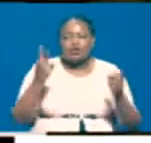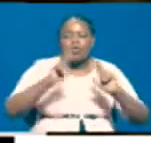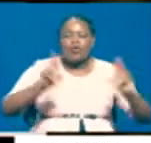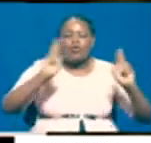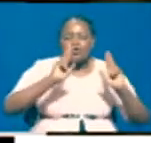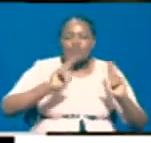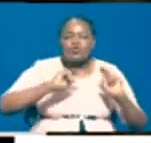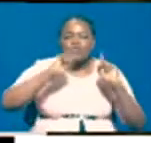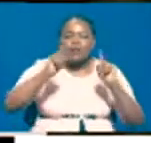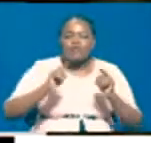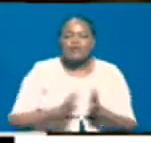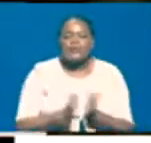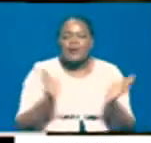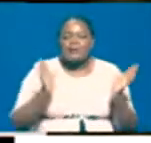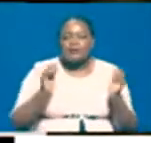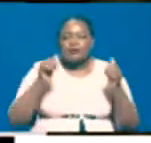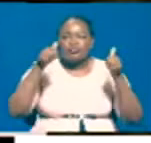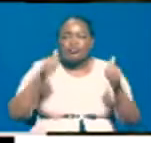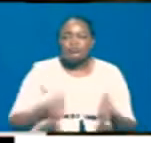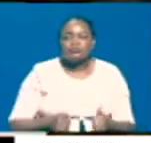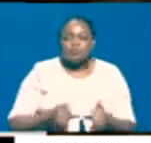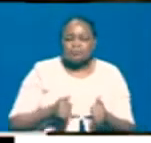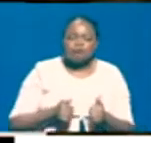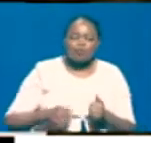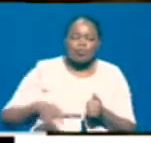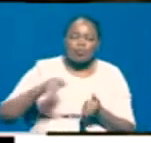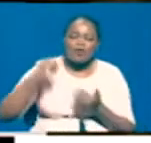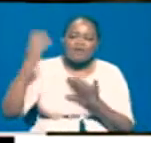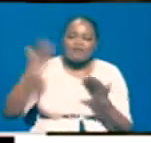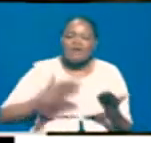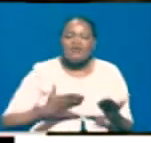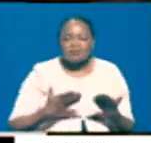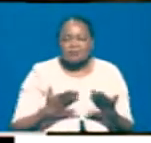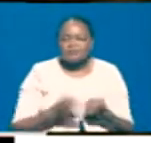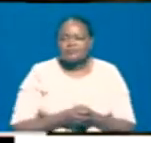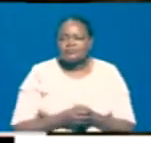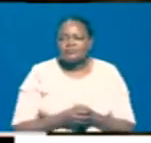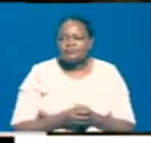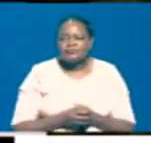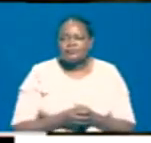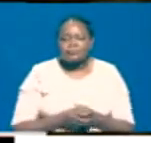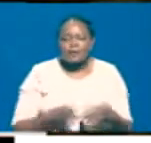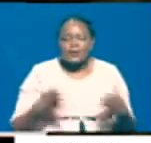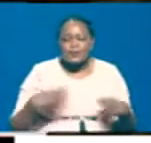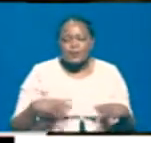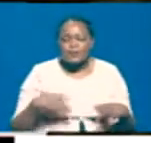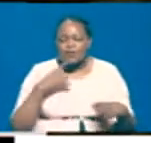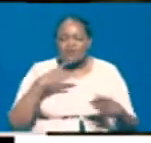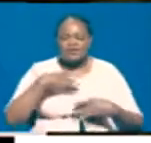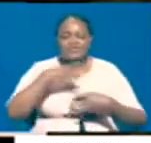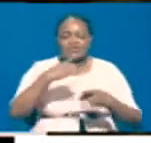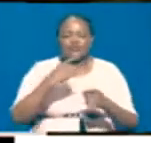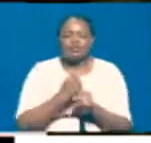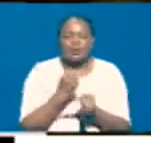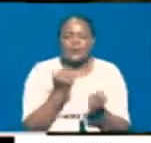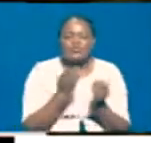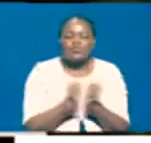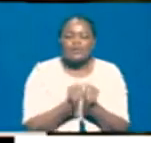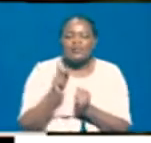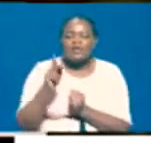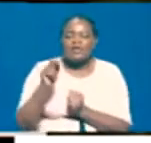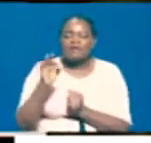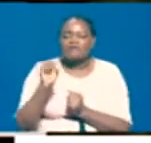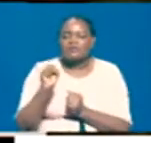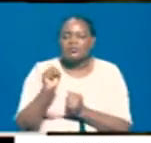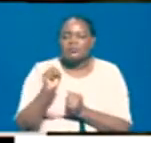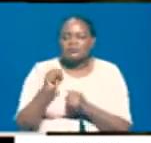to the public notice. We invited bidders, but people who have interest to do business with the Kenya Forest Service with